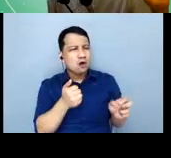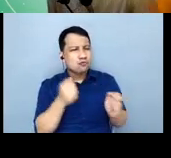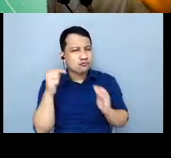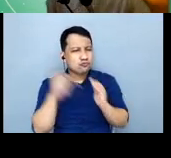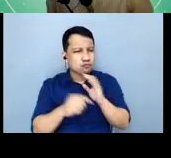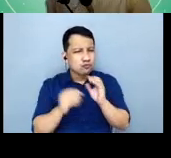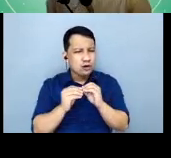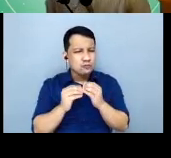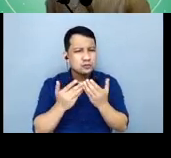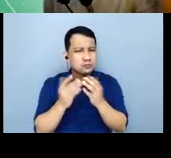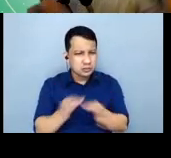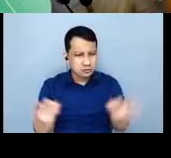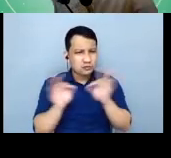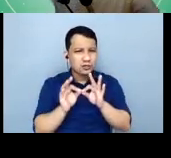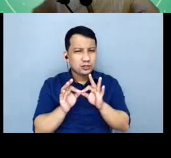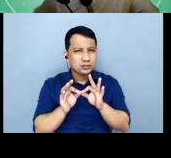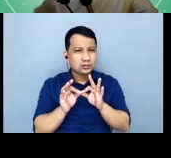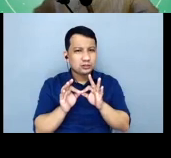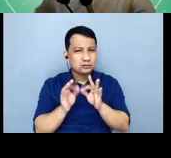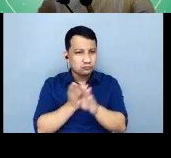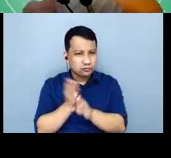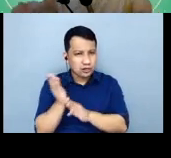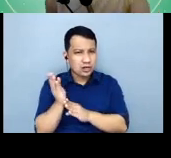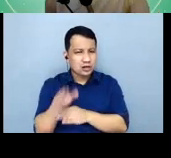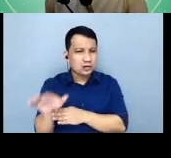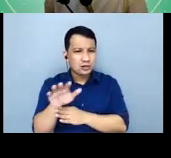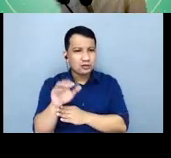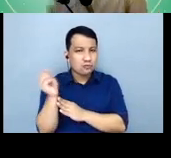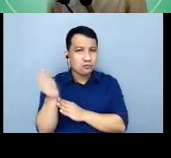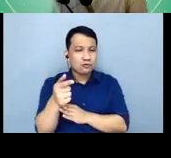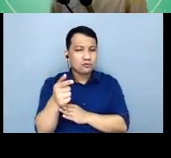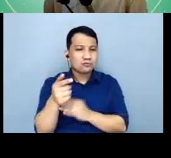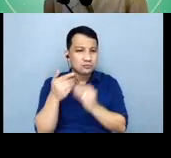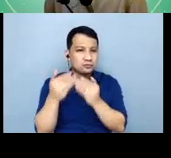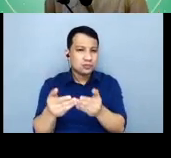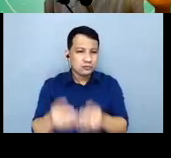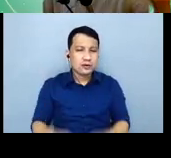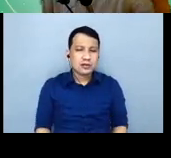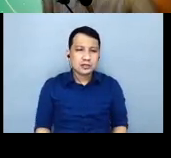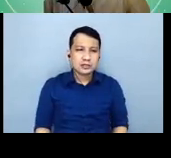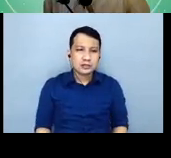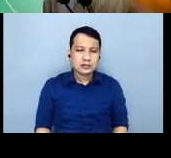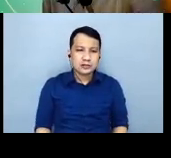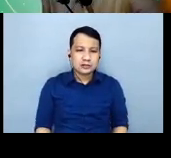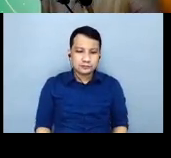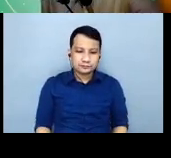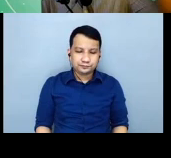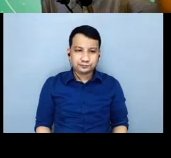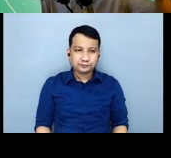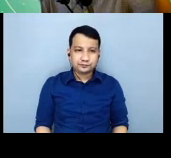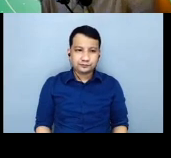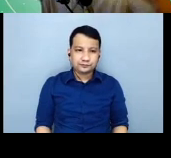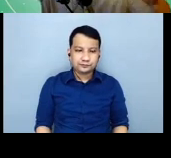how complex and important it is to go through all of the ways to be sustainable. So, for example,